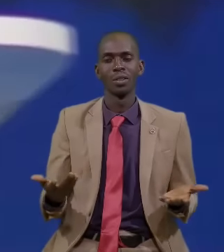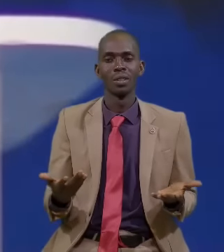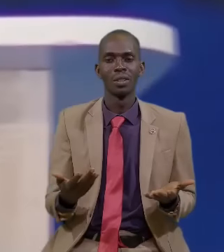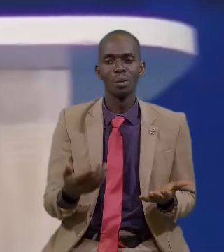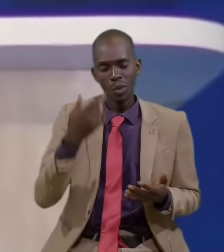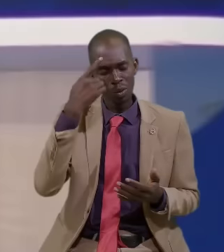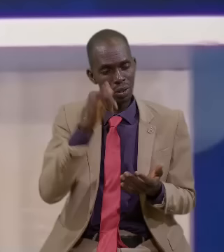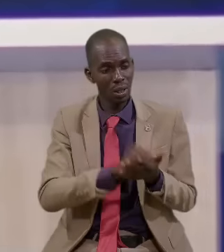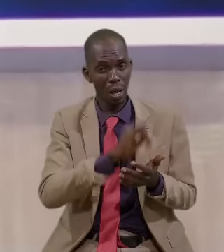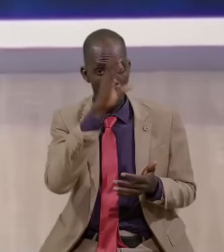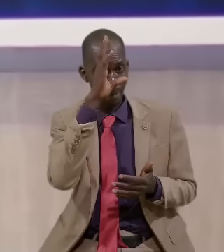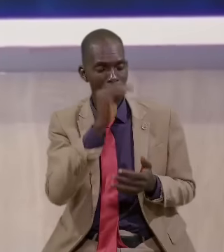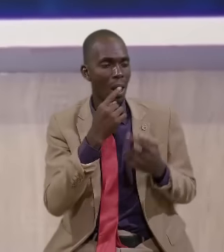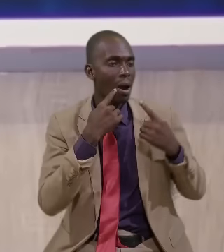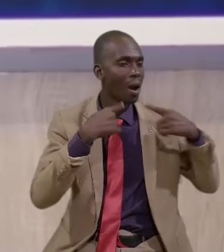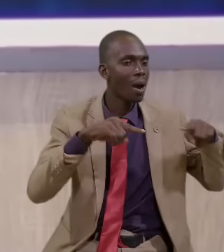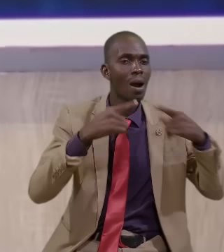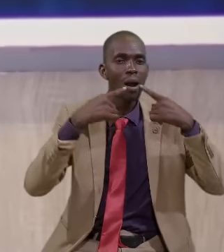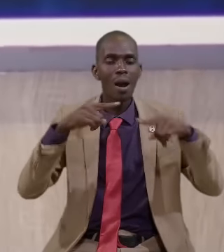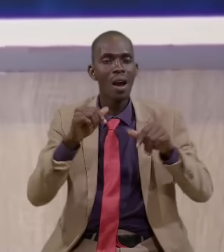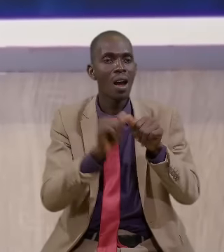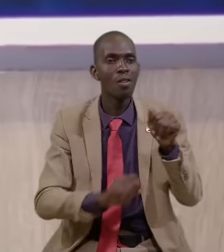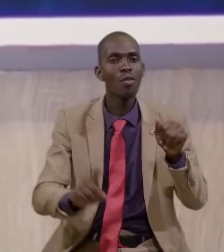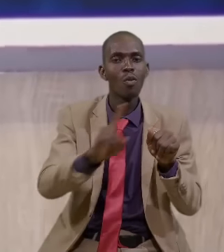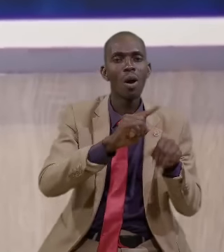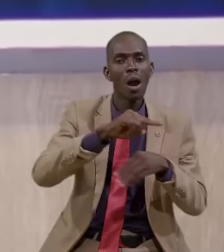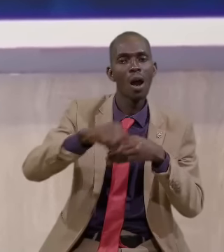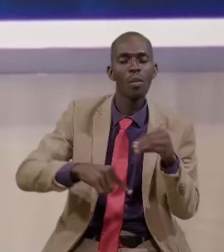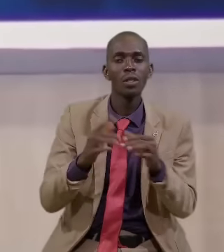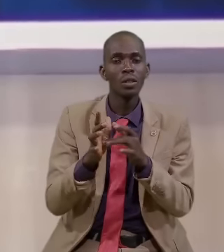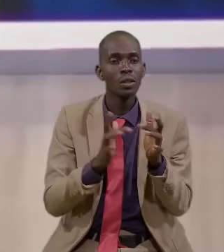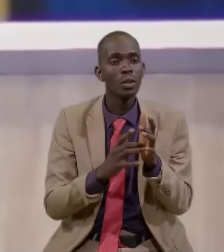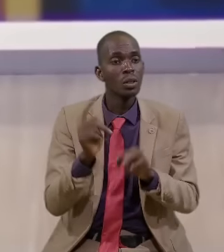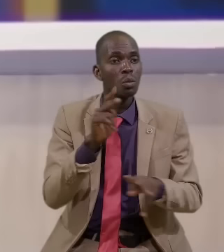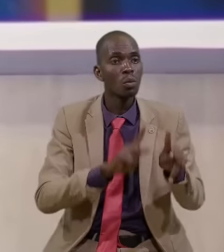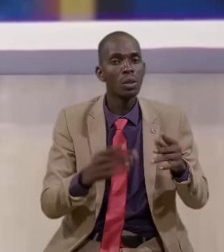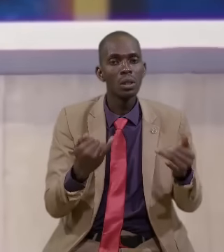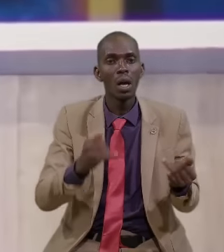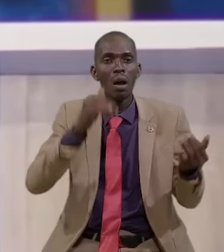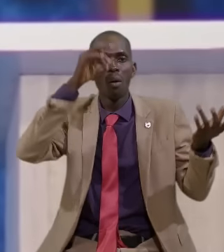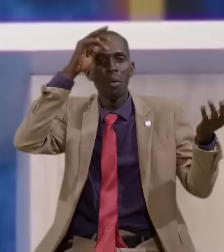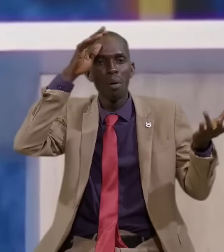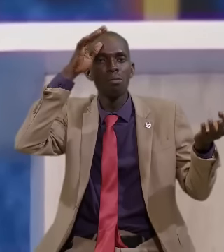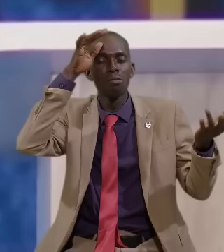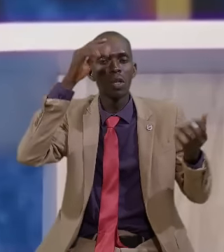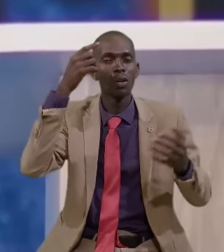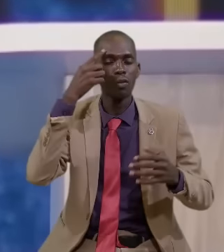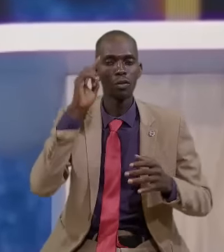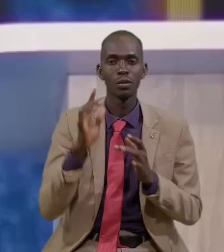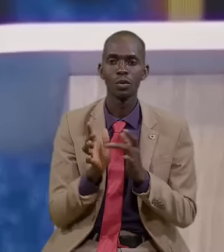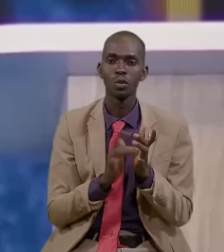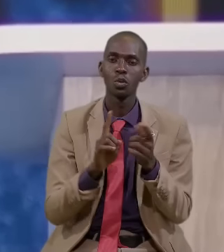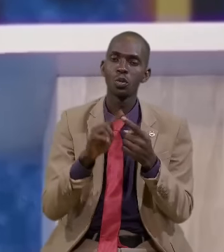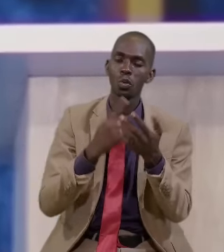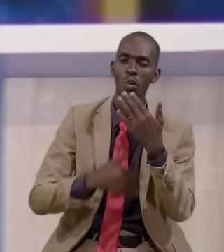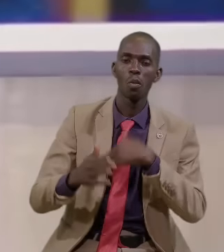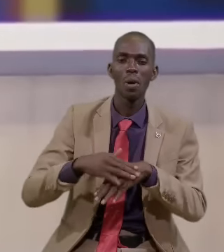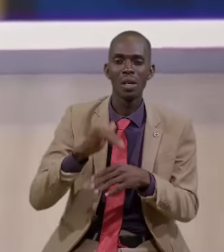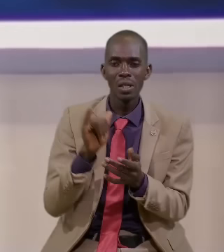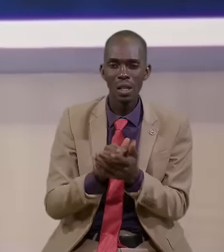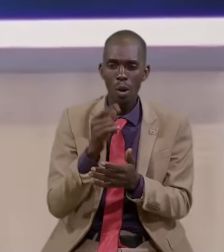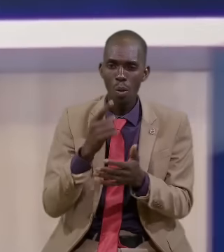and because he told everybody, all those people were waiting for him. That's what you will do. That